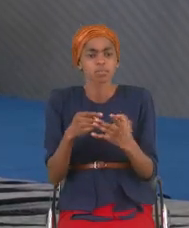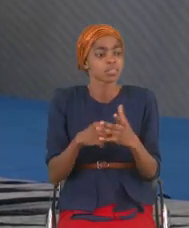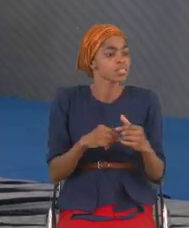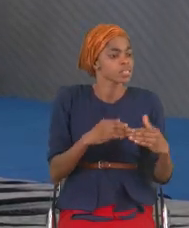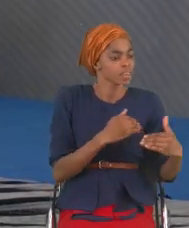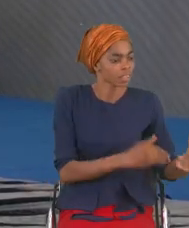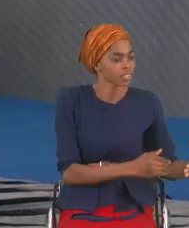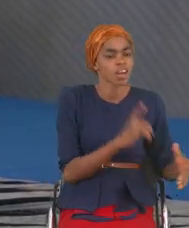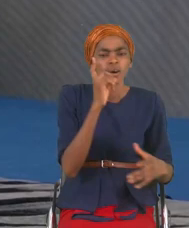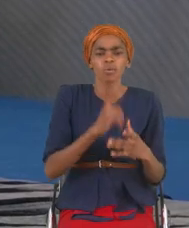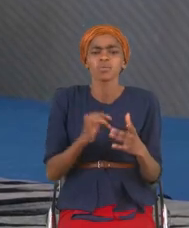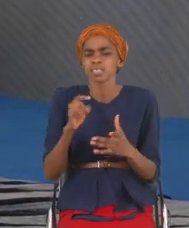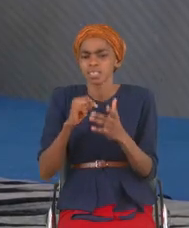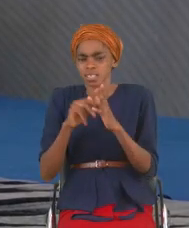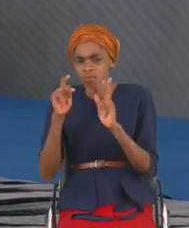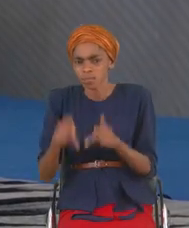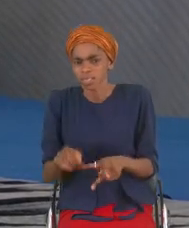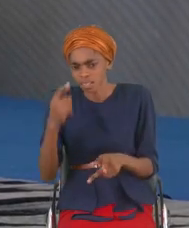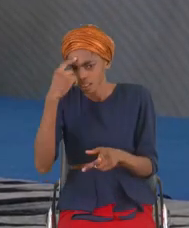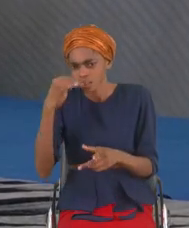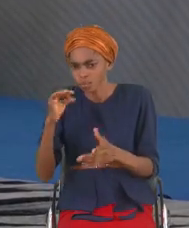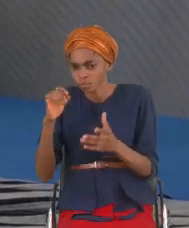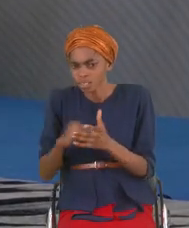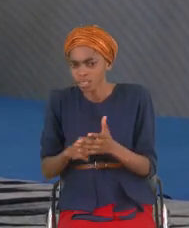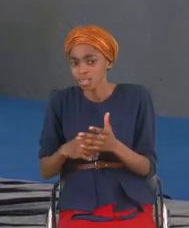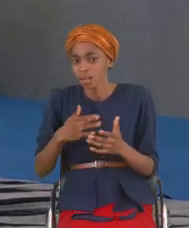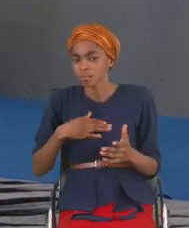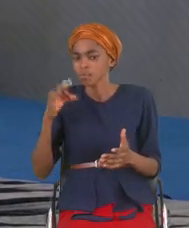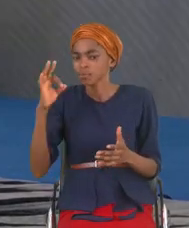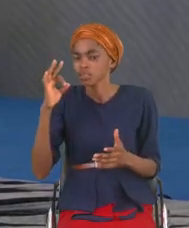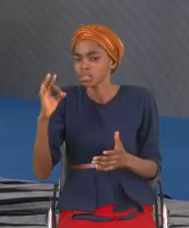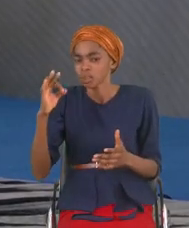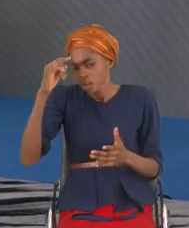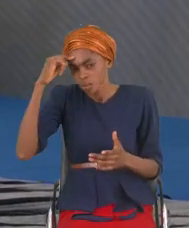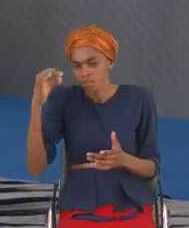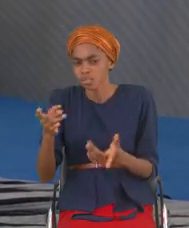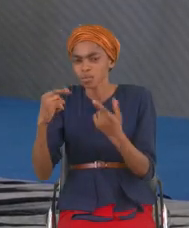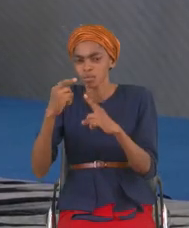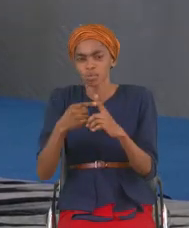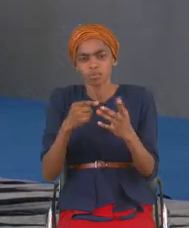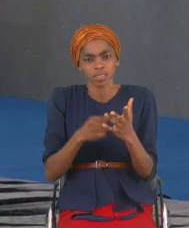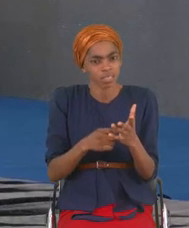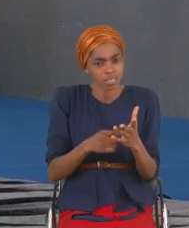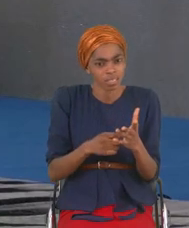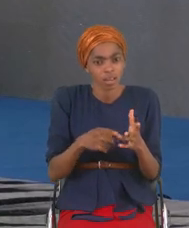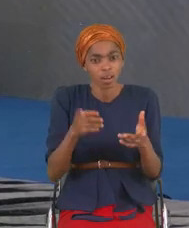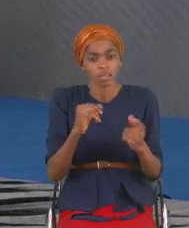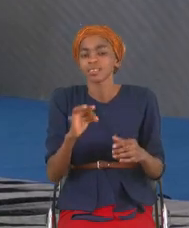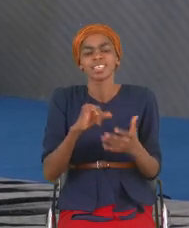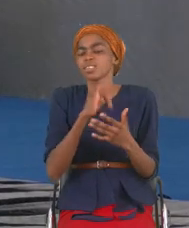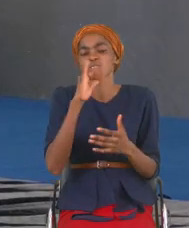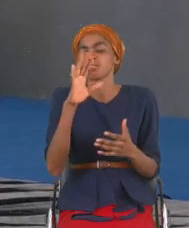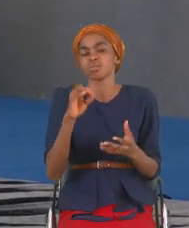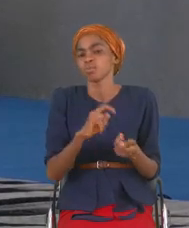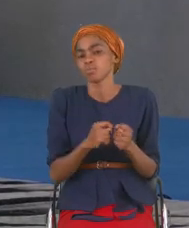person think of this my preaching because it's coming from that other side that's not your business you have to preach